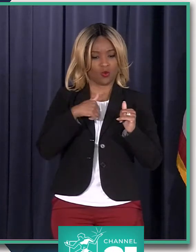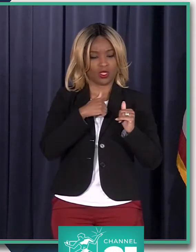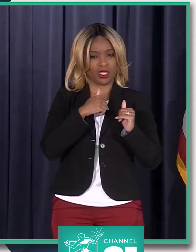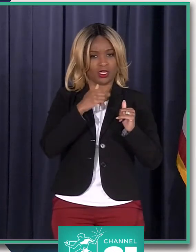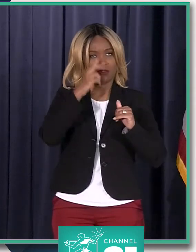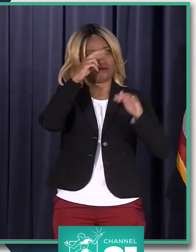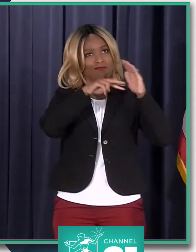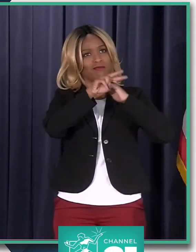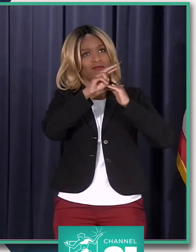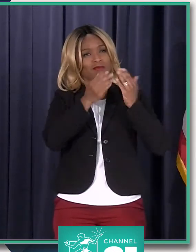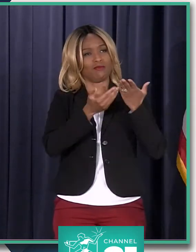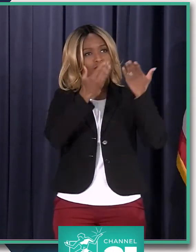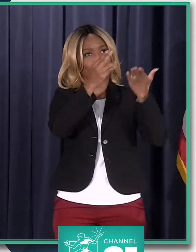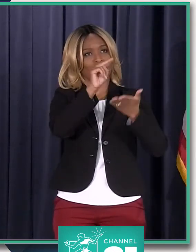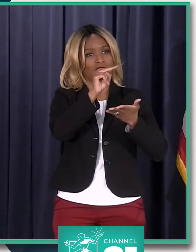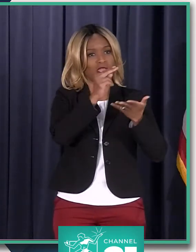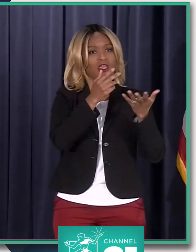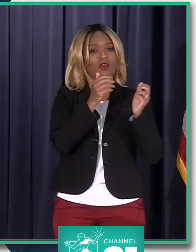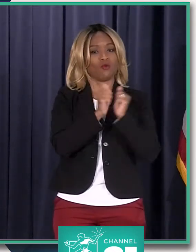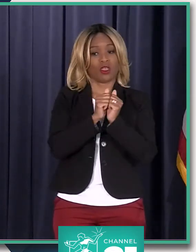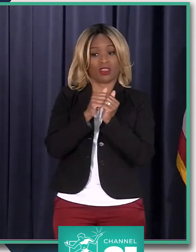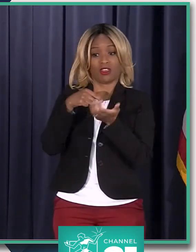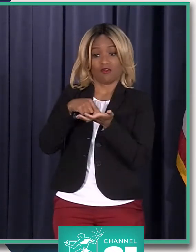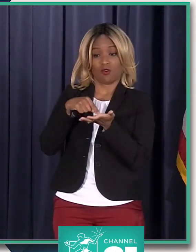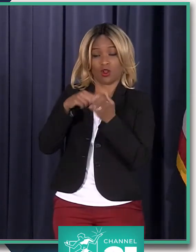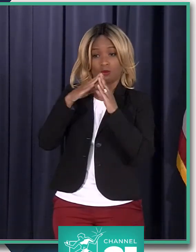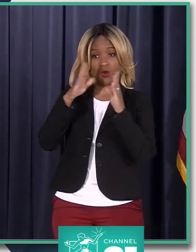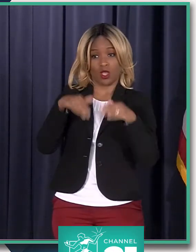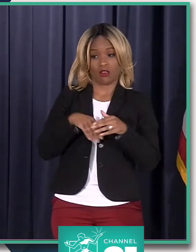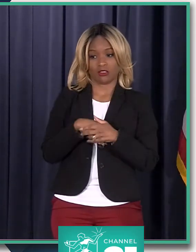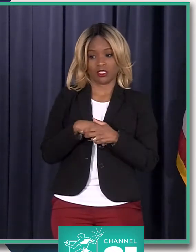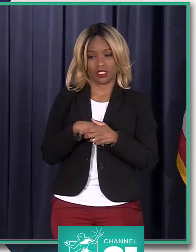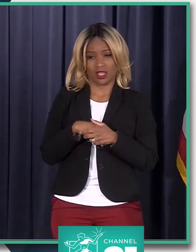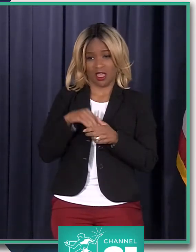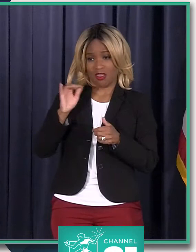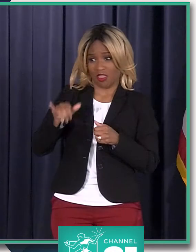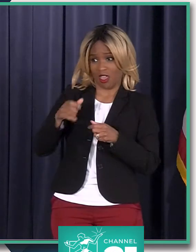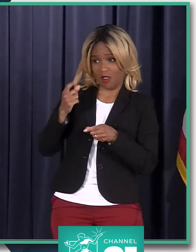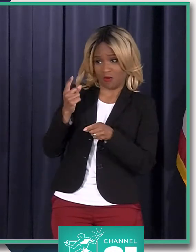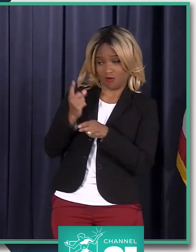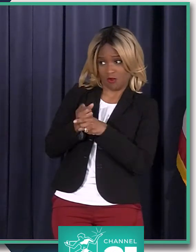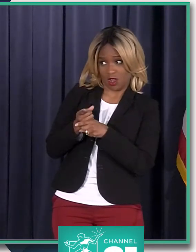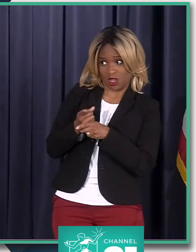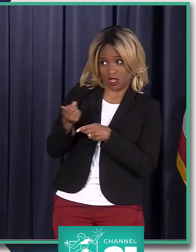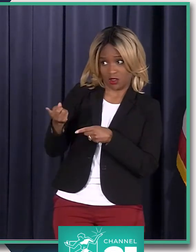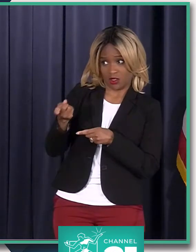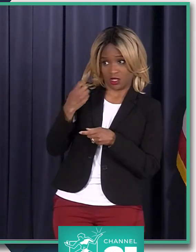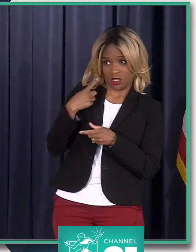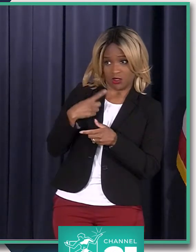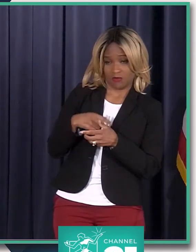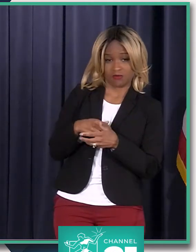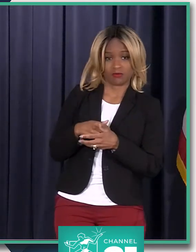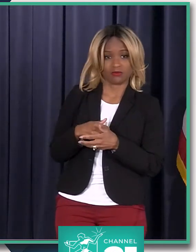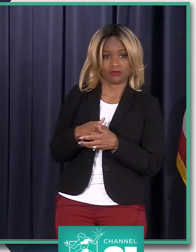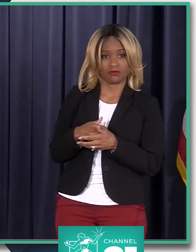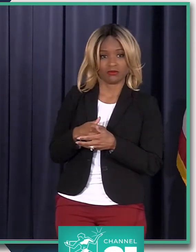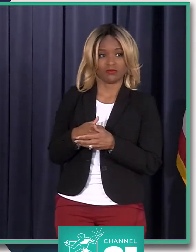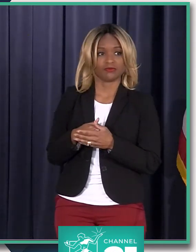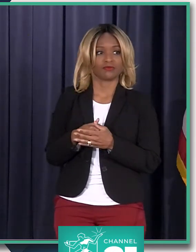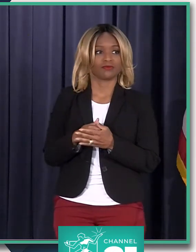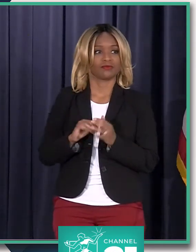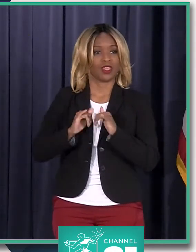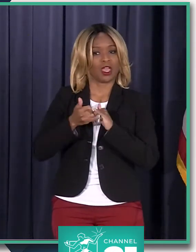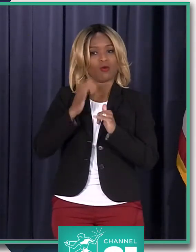that Proposal N will interact with affordability? I think, was that the question you were asking, in particular, how it might benefit